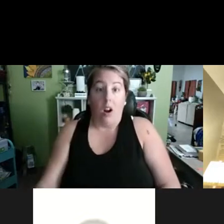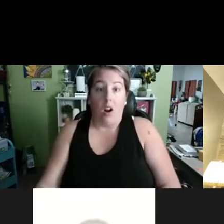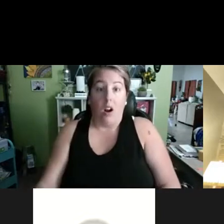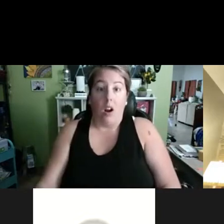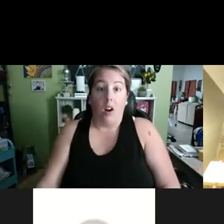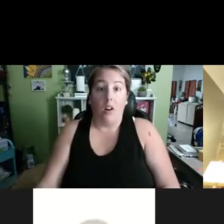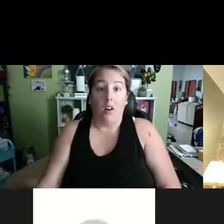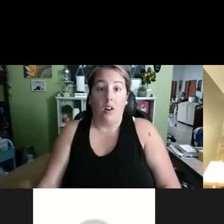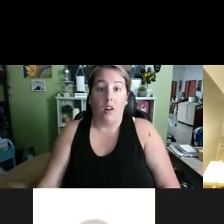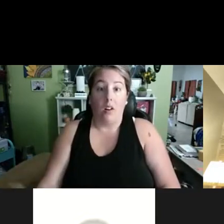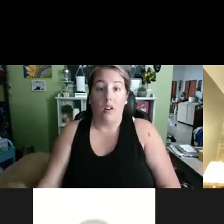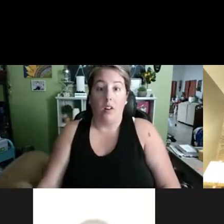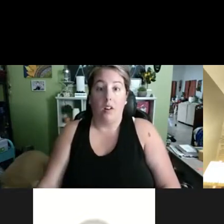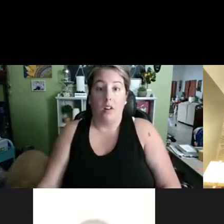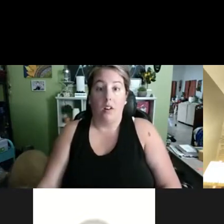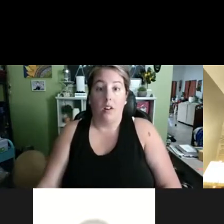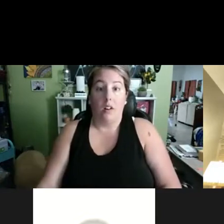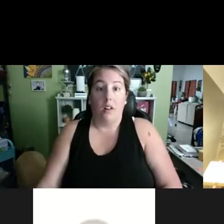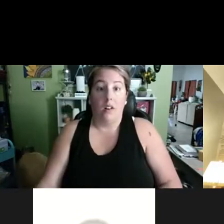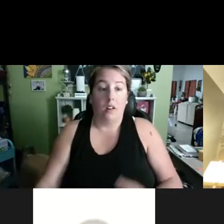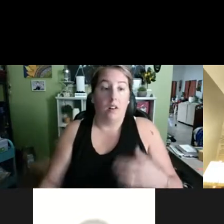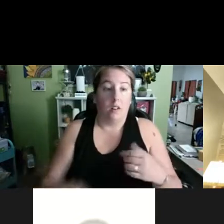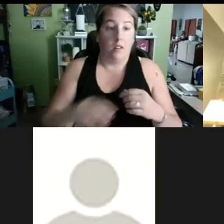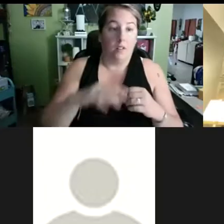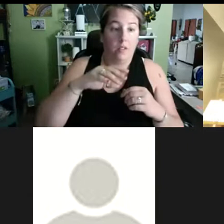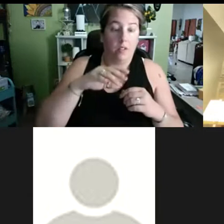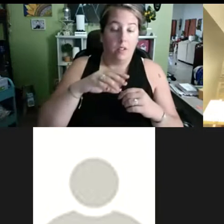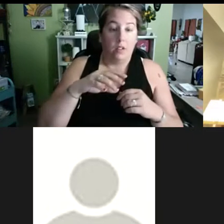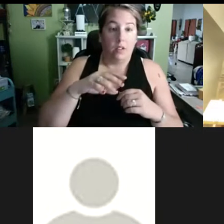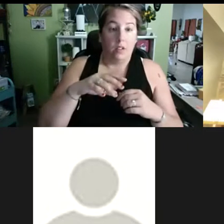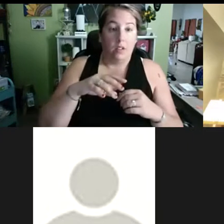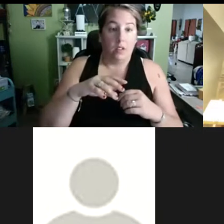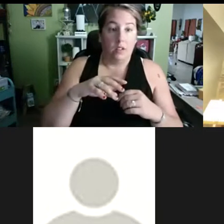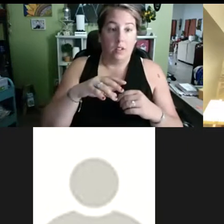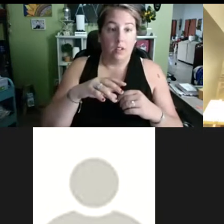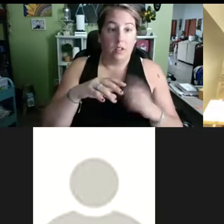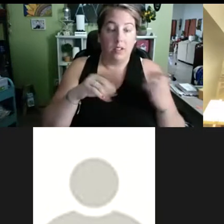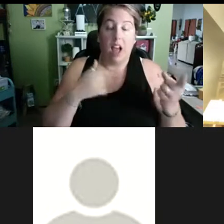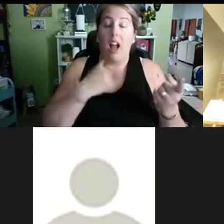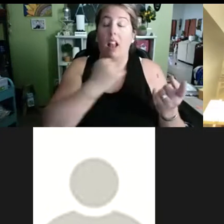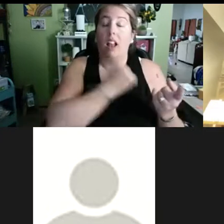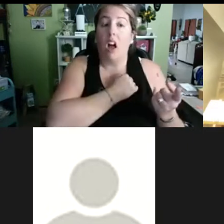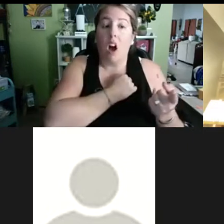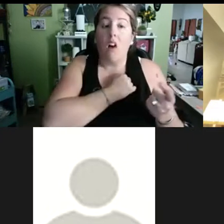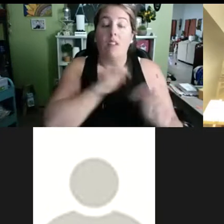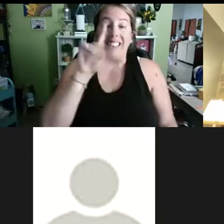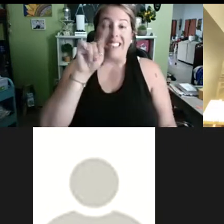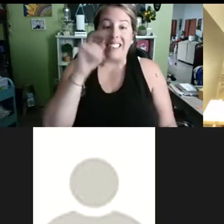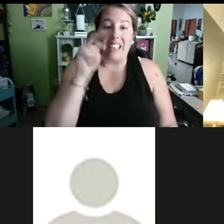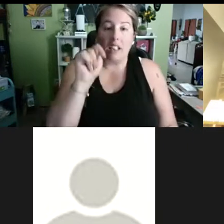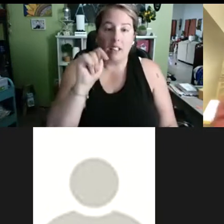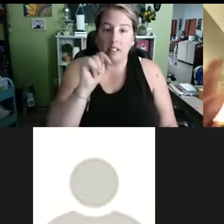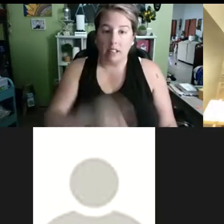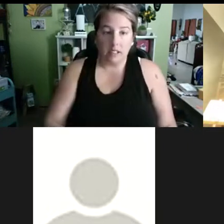you would have with a text message. And I love that it's text message because then I can share